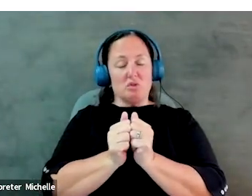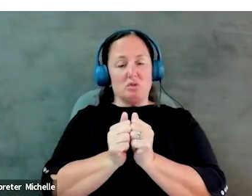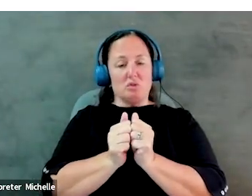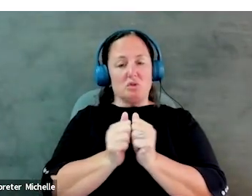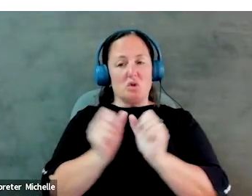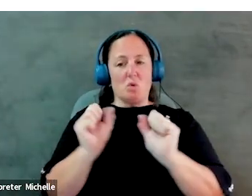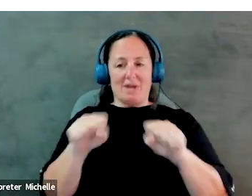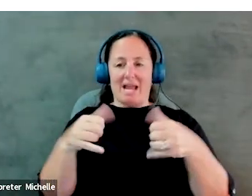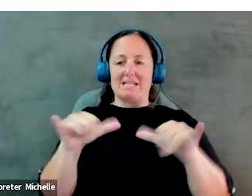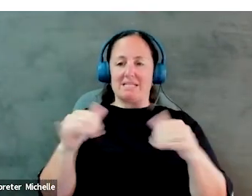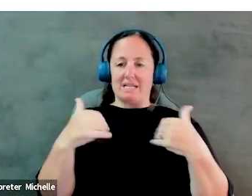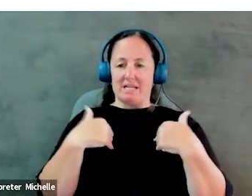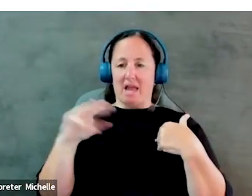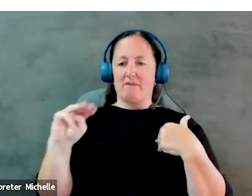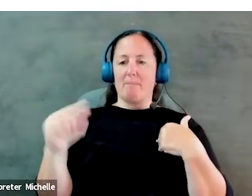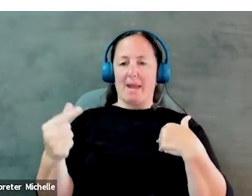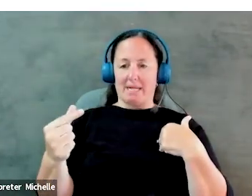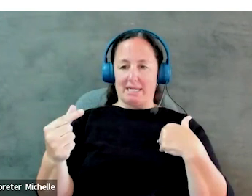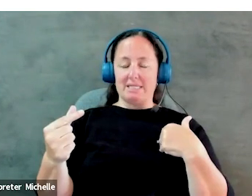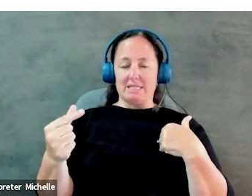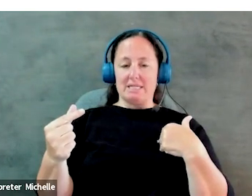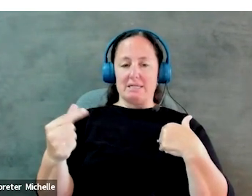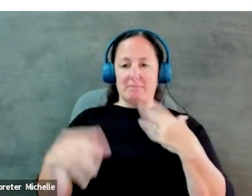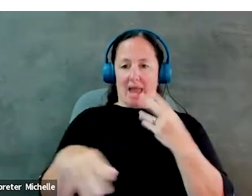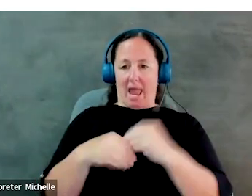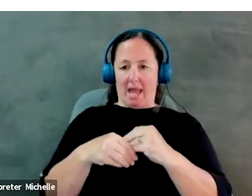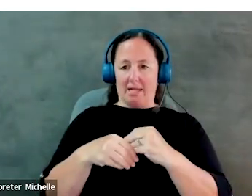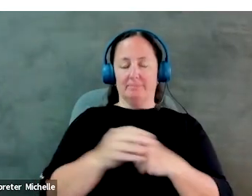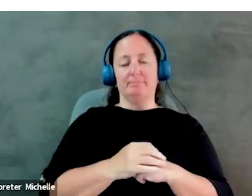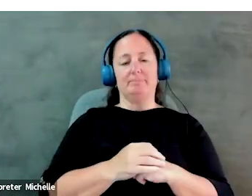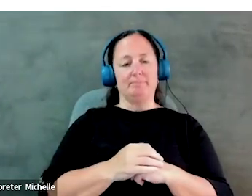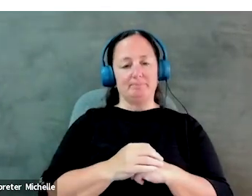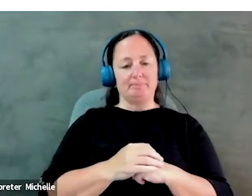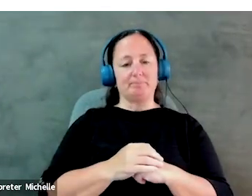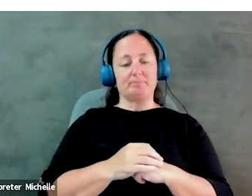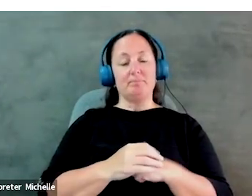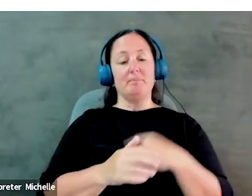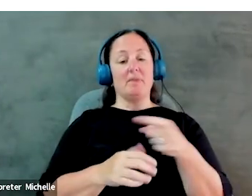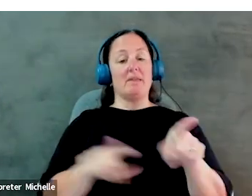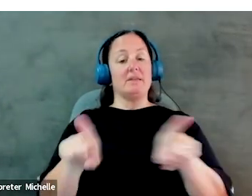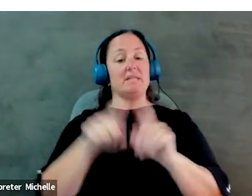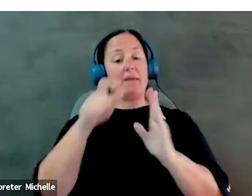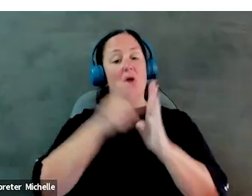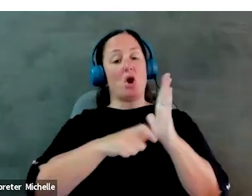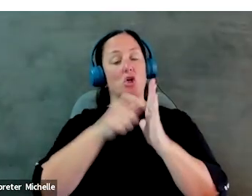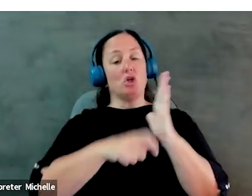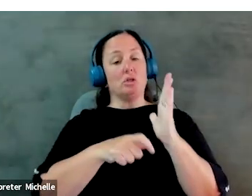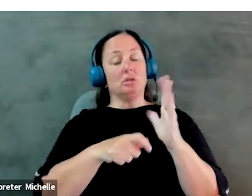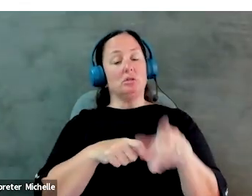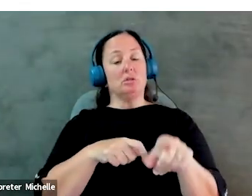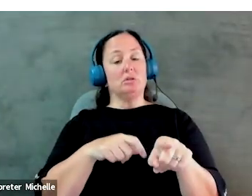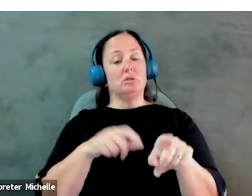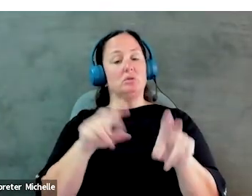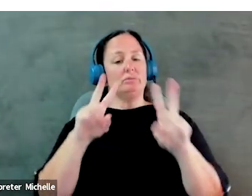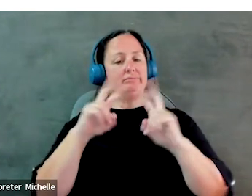so that, you know, we can still have that magnesium added to it. In the same article that we haven't published